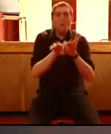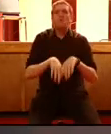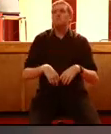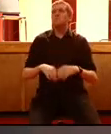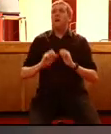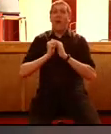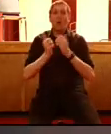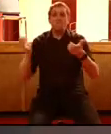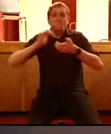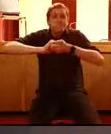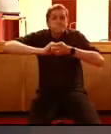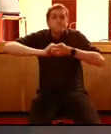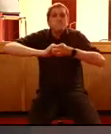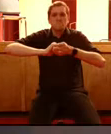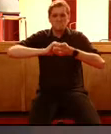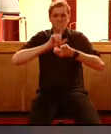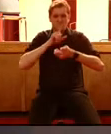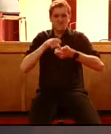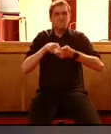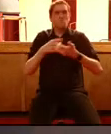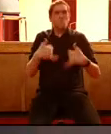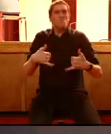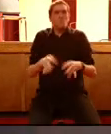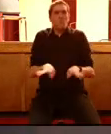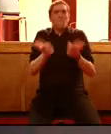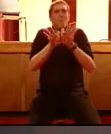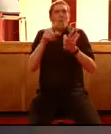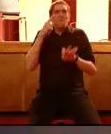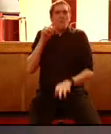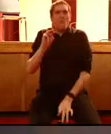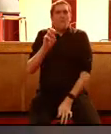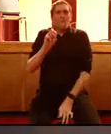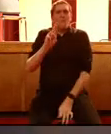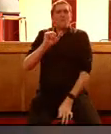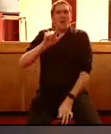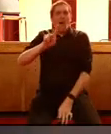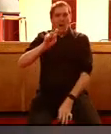and how big of a deal that is when it comes to morale.